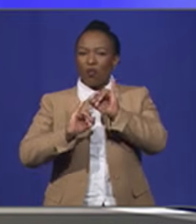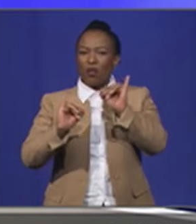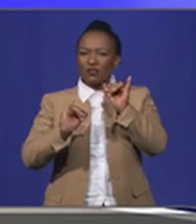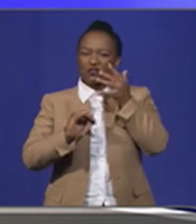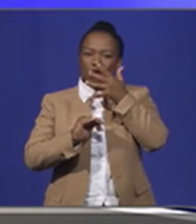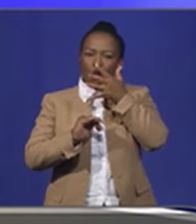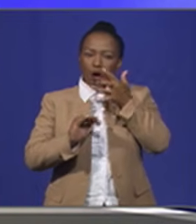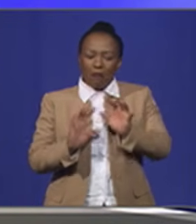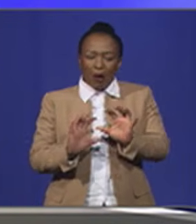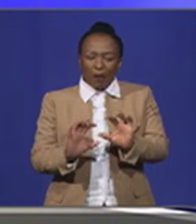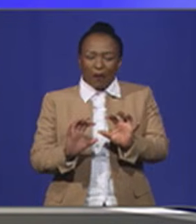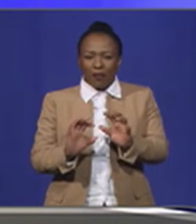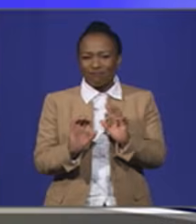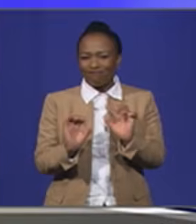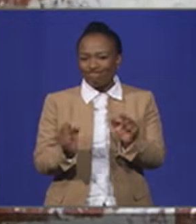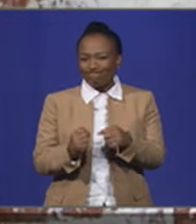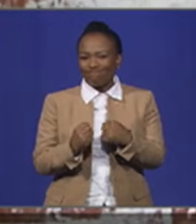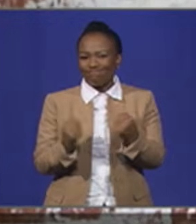ithutafatsa.